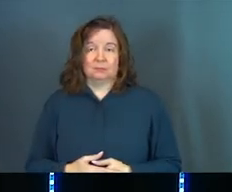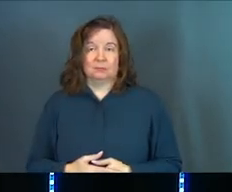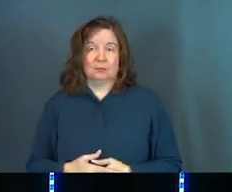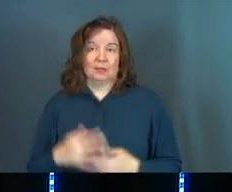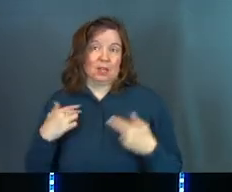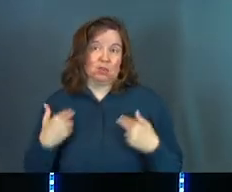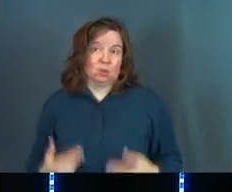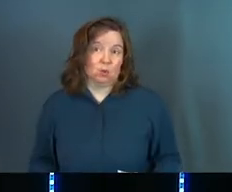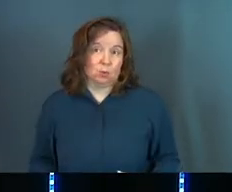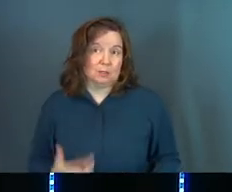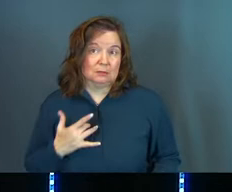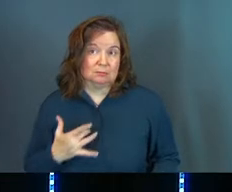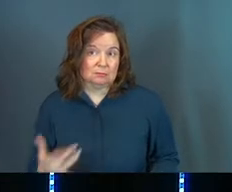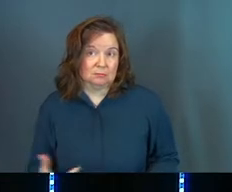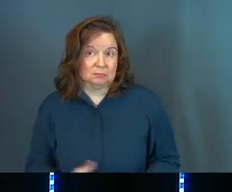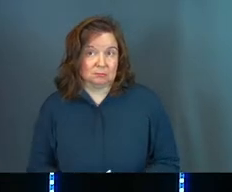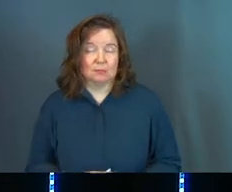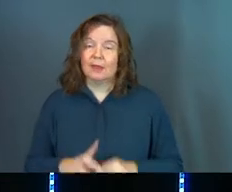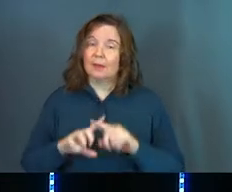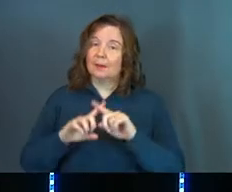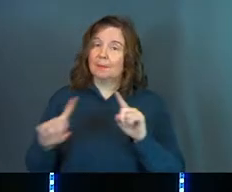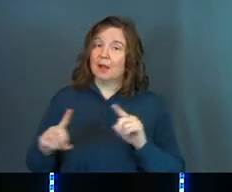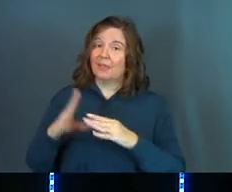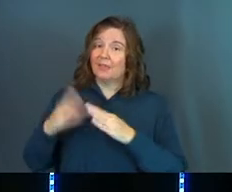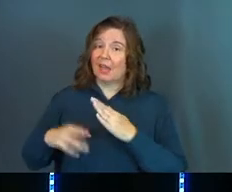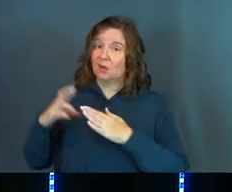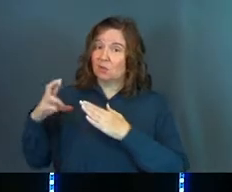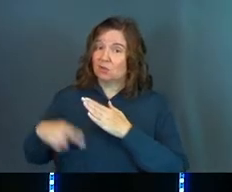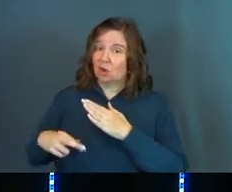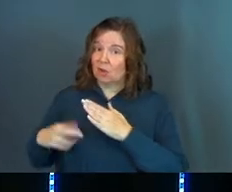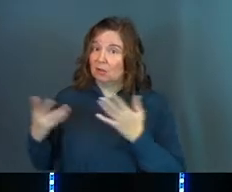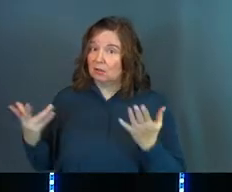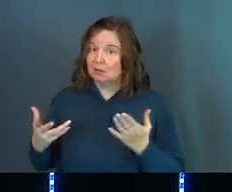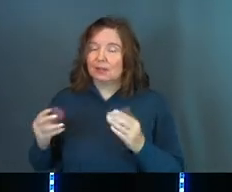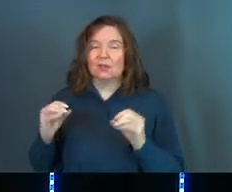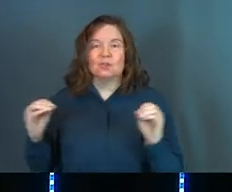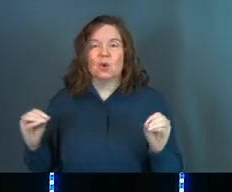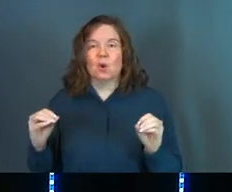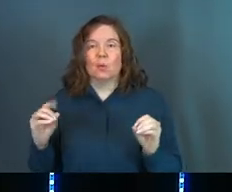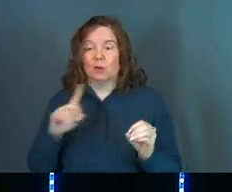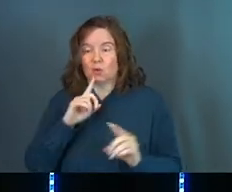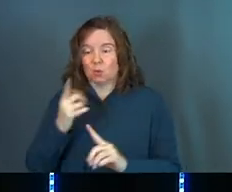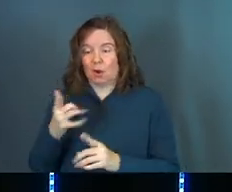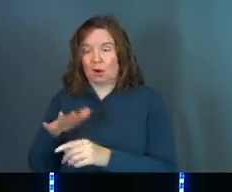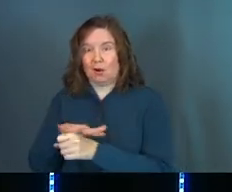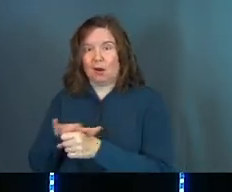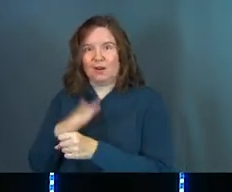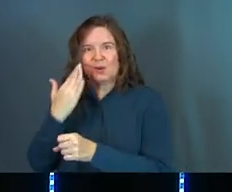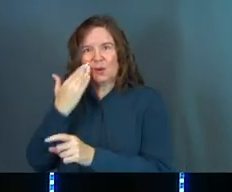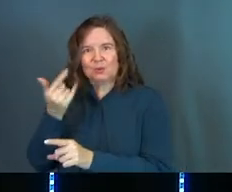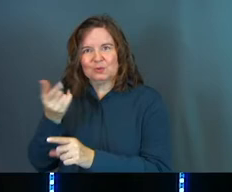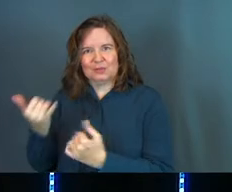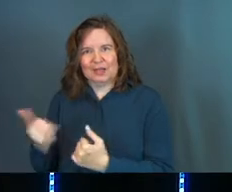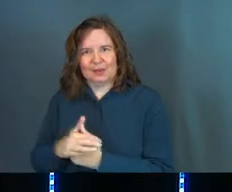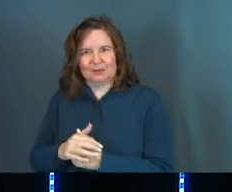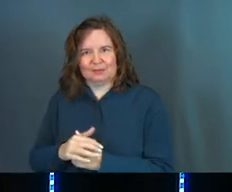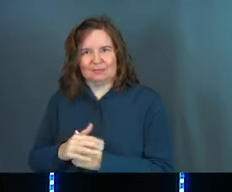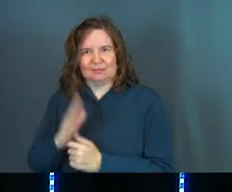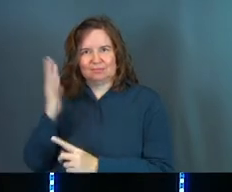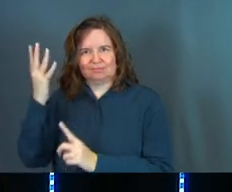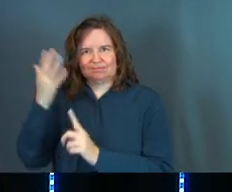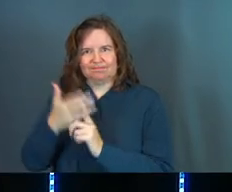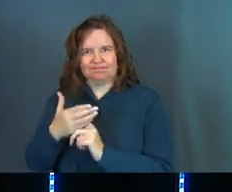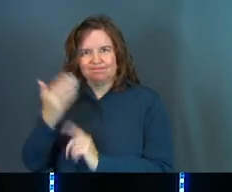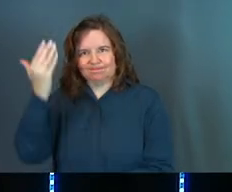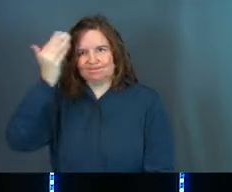That's totally human. But the end result of that is nobody where you are knows you and knows what's going